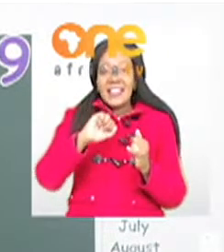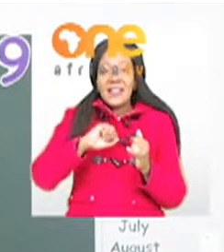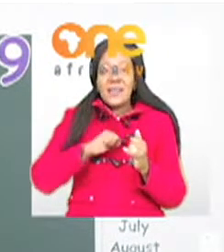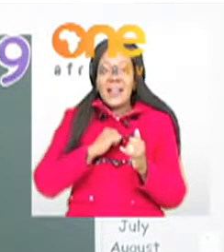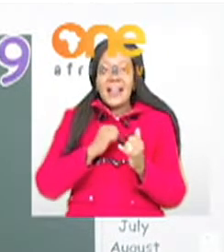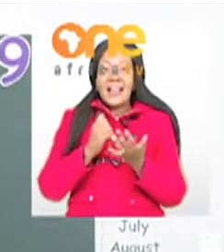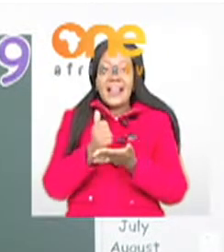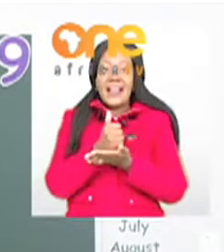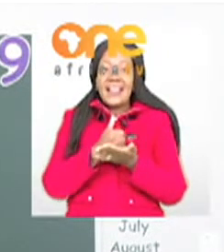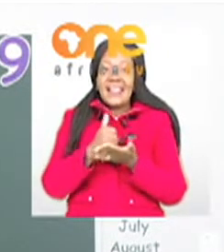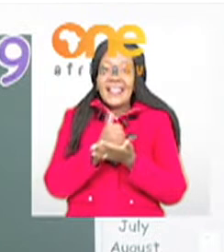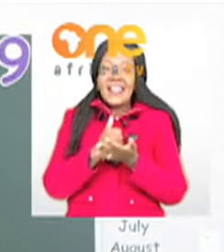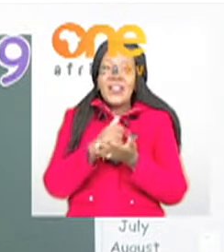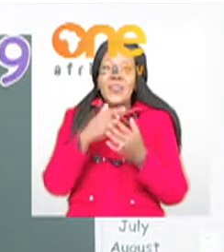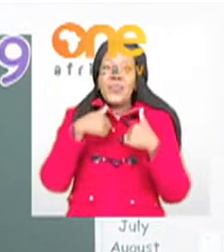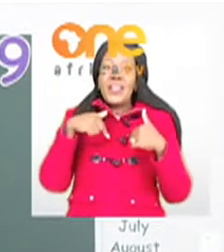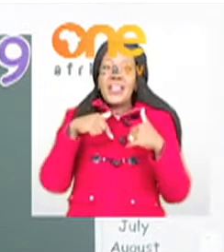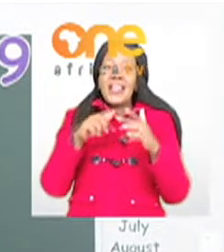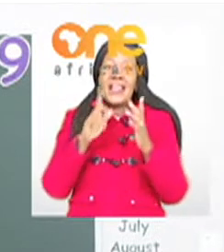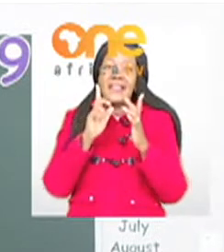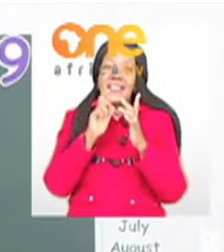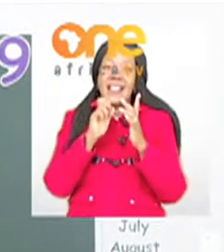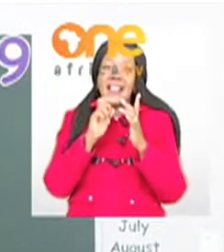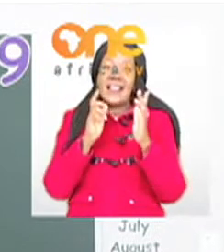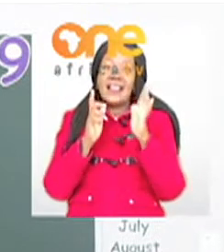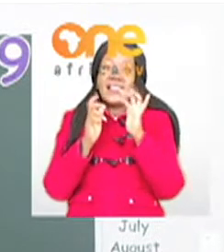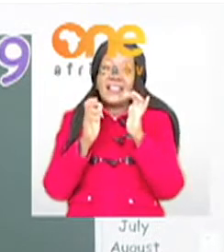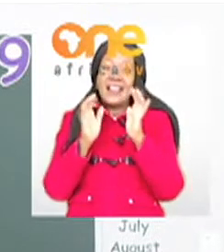hands and mine are clean. We have